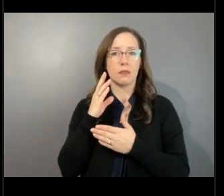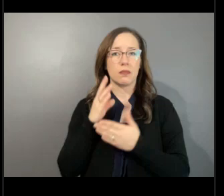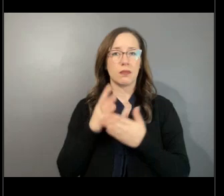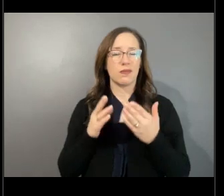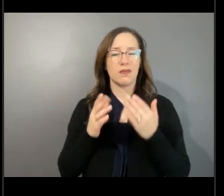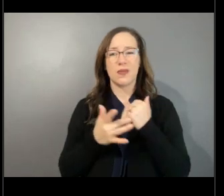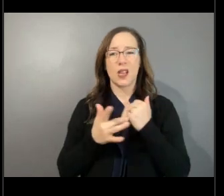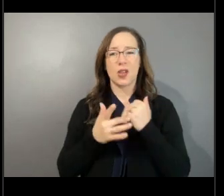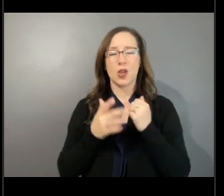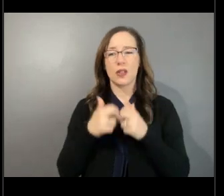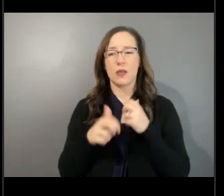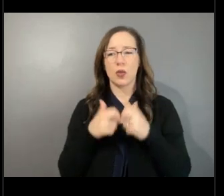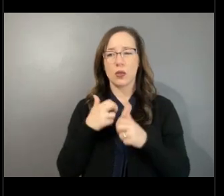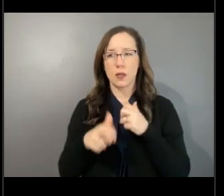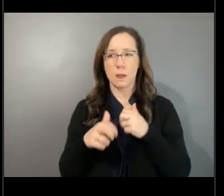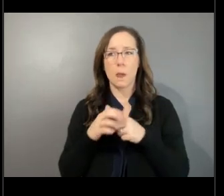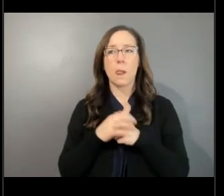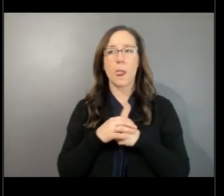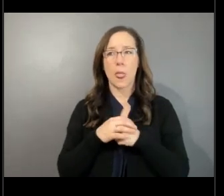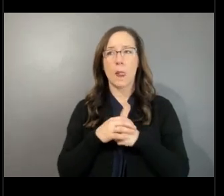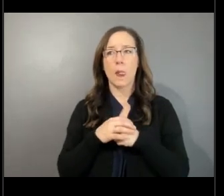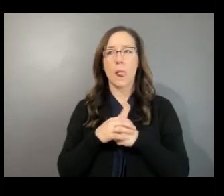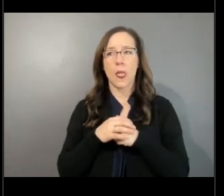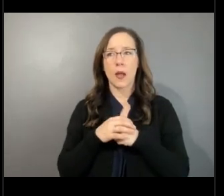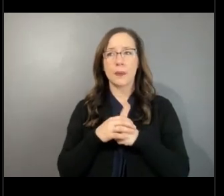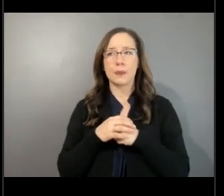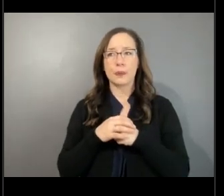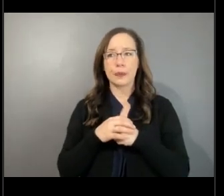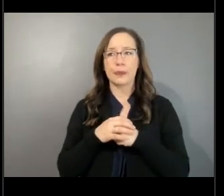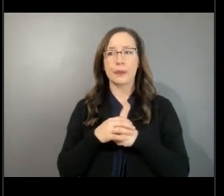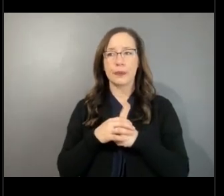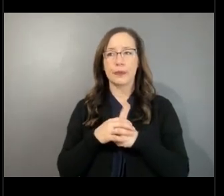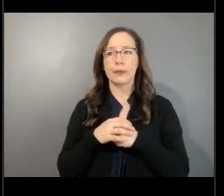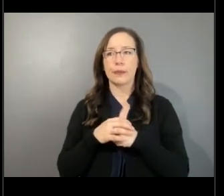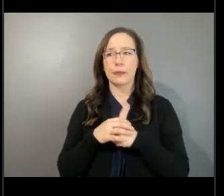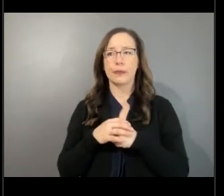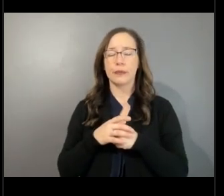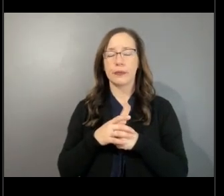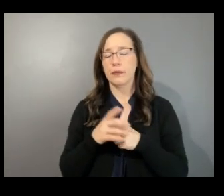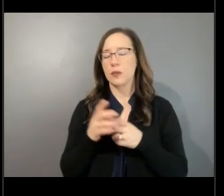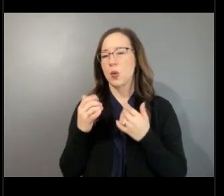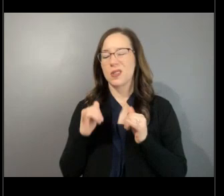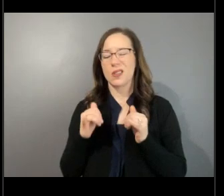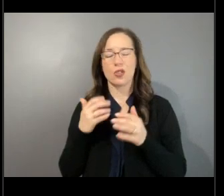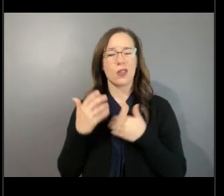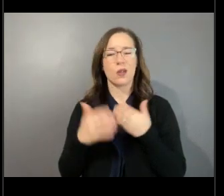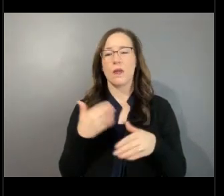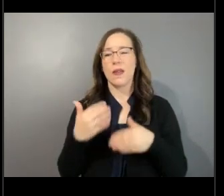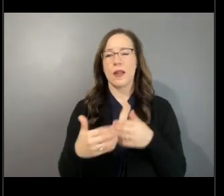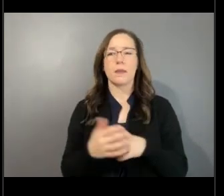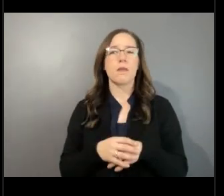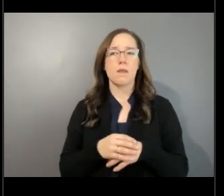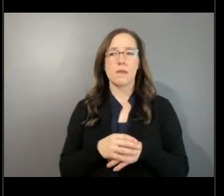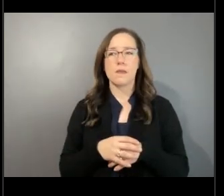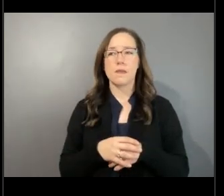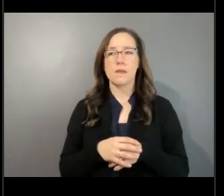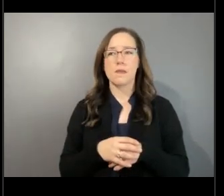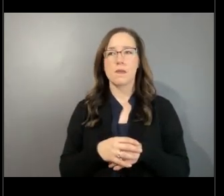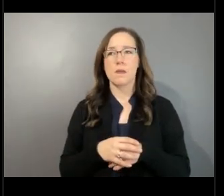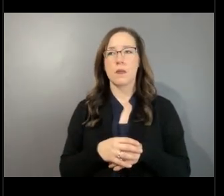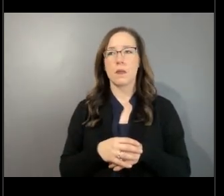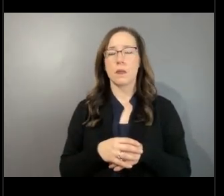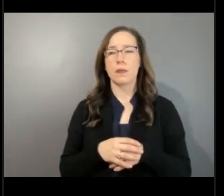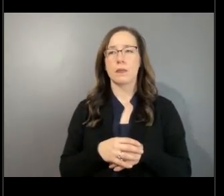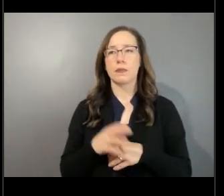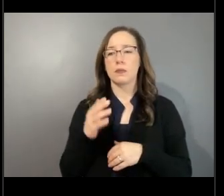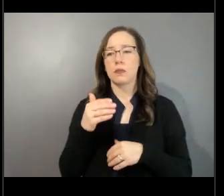technical difficulties, so we're gonna still just move ahead. Okay, our next